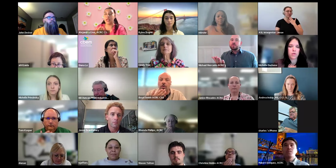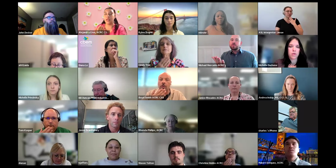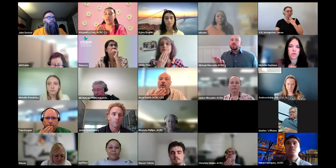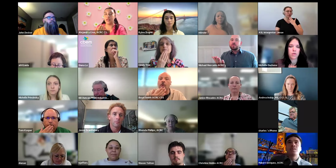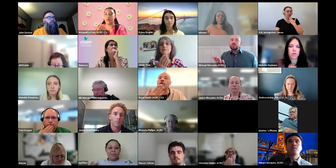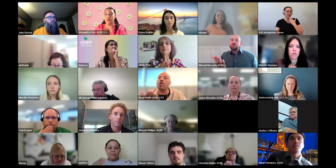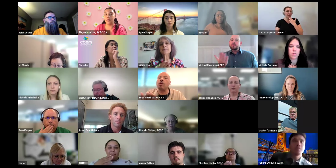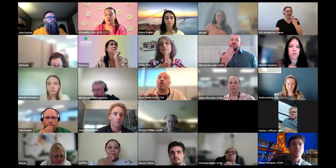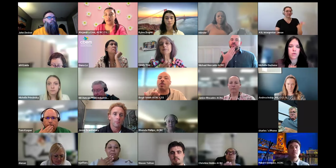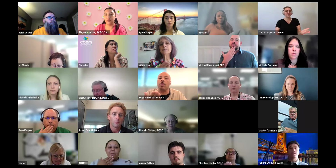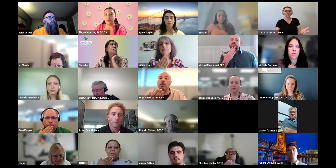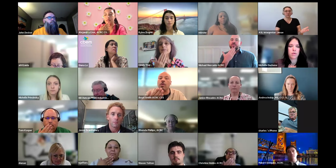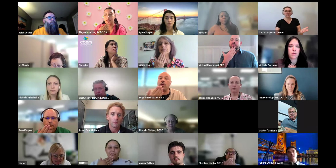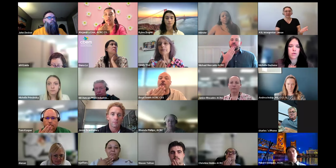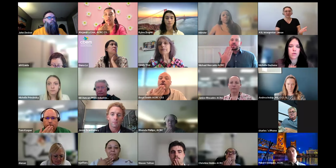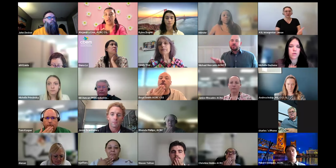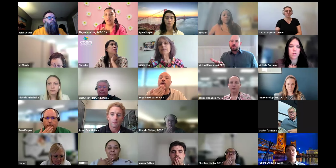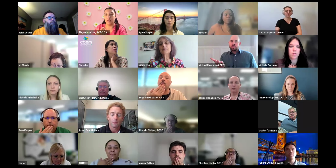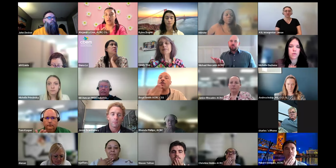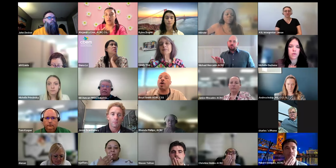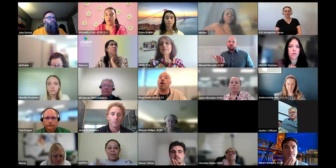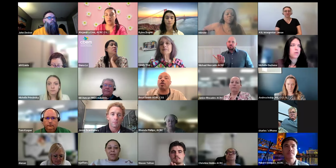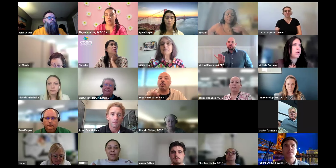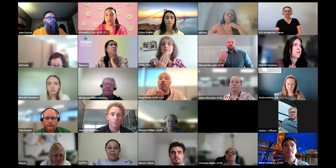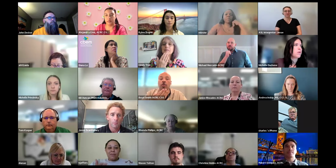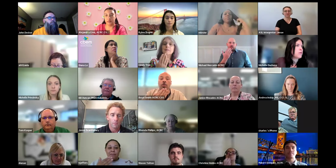on your chin with an open hand will be thank you.